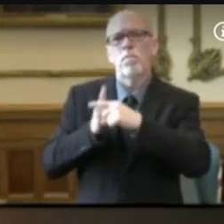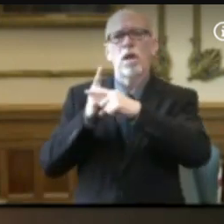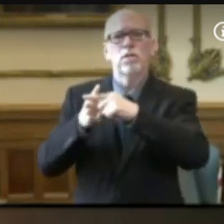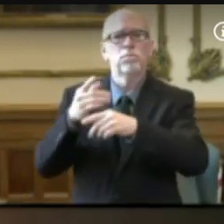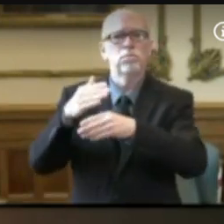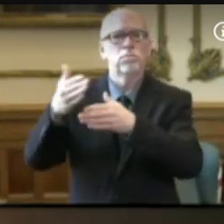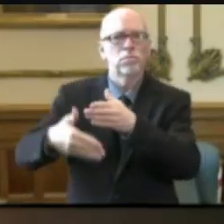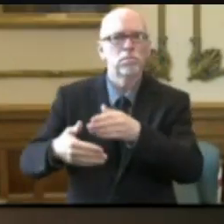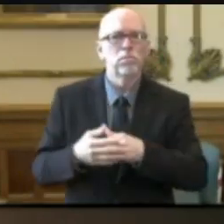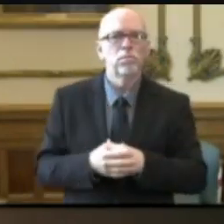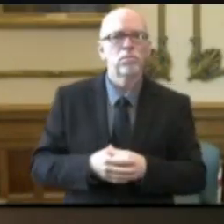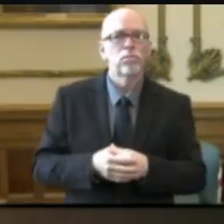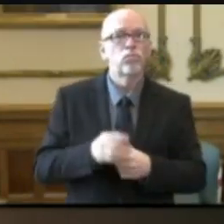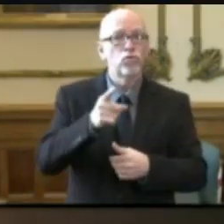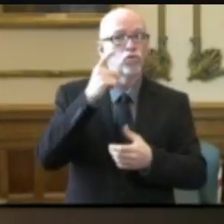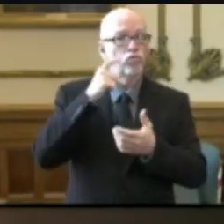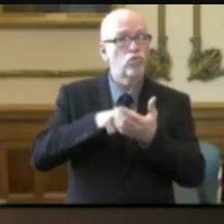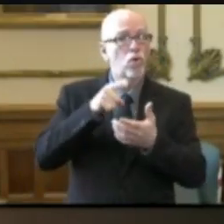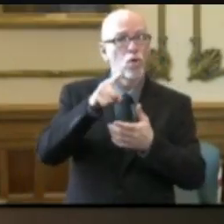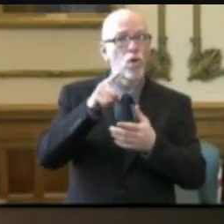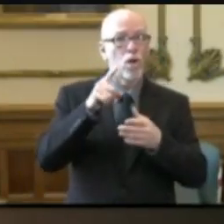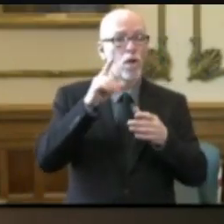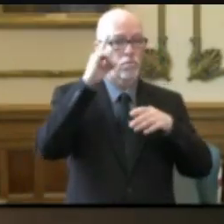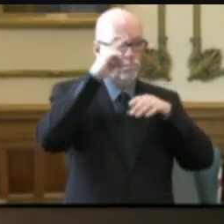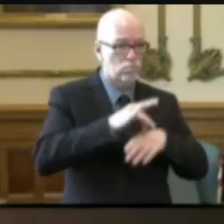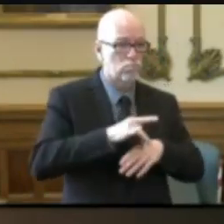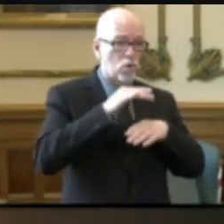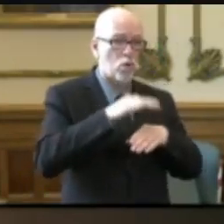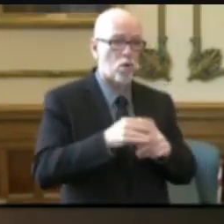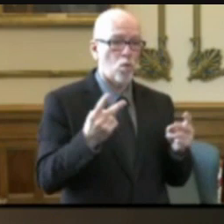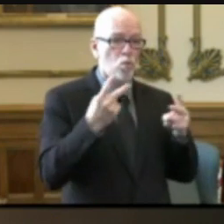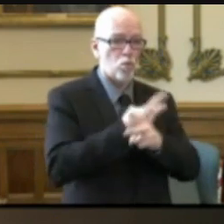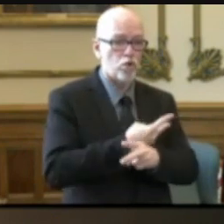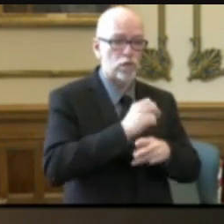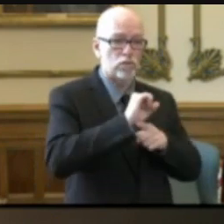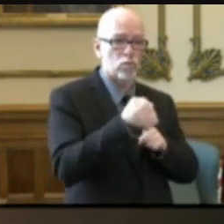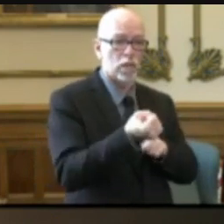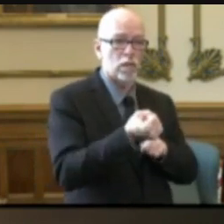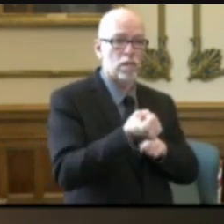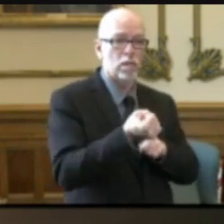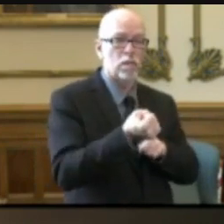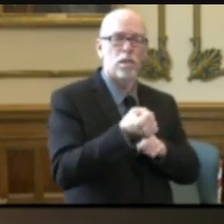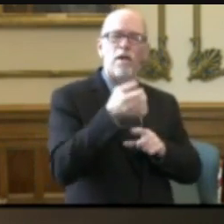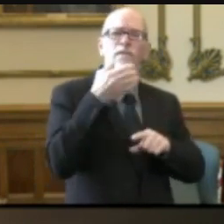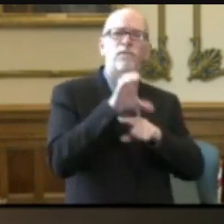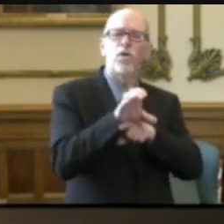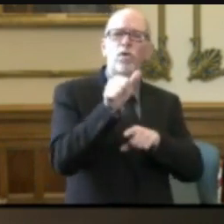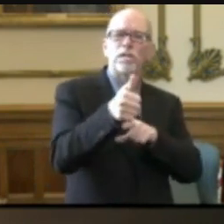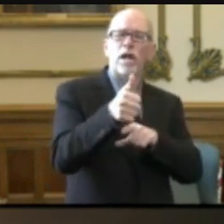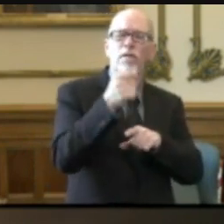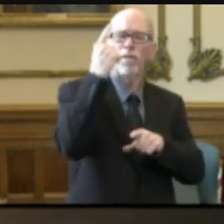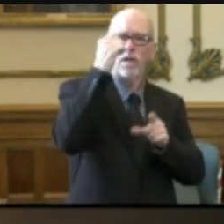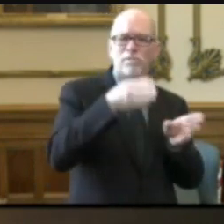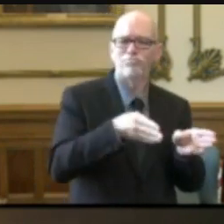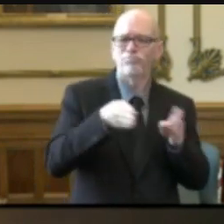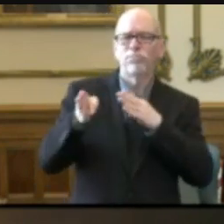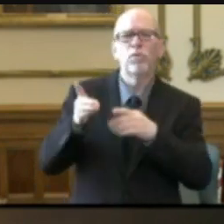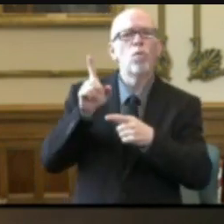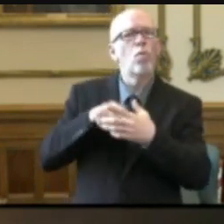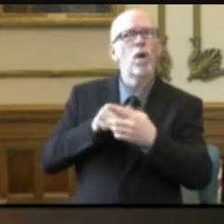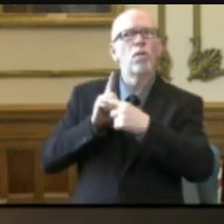When you find yourself focusing on the worst possible outcome, force yourself to write down the best possible outcome as